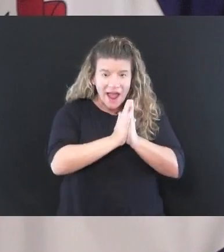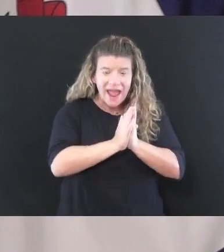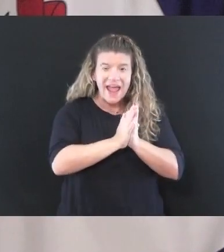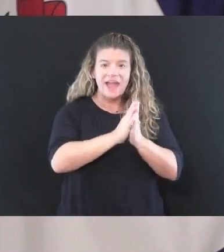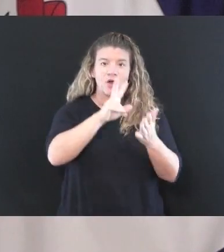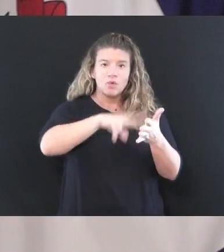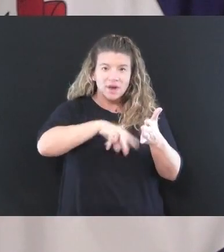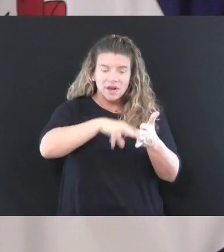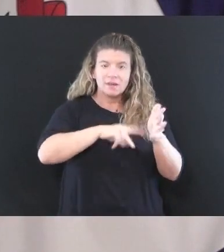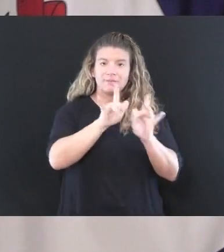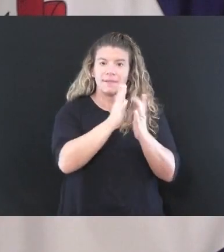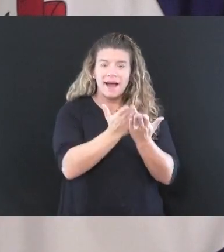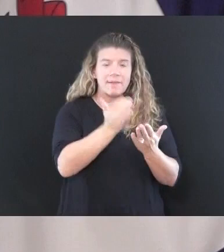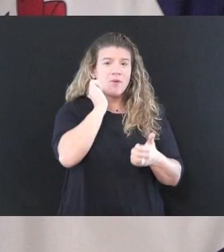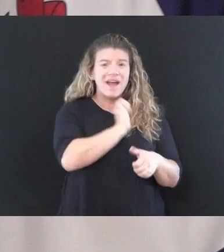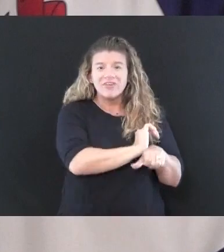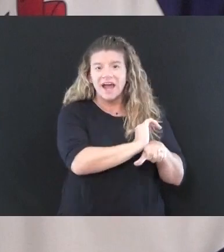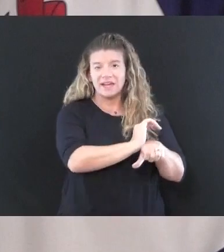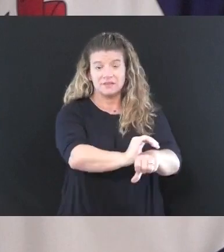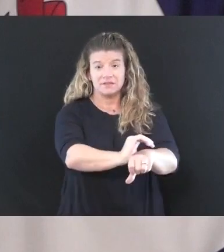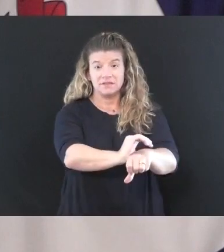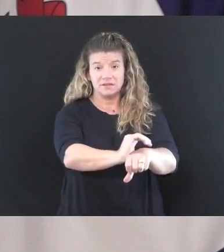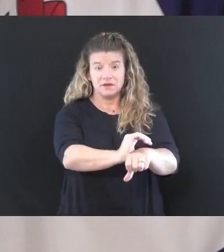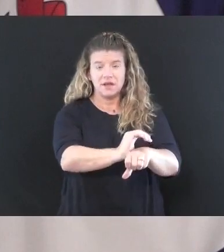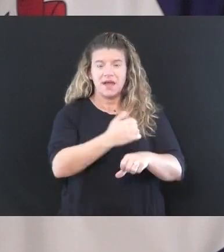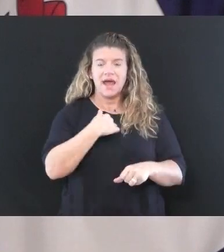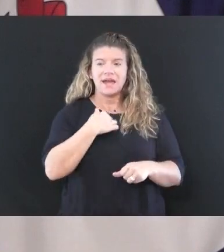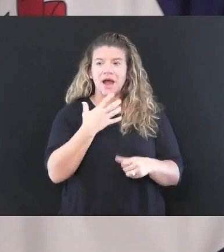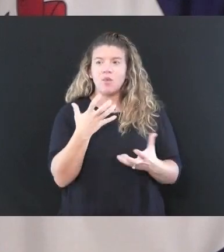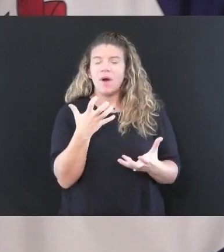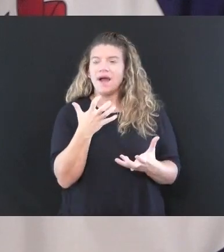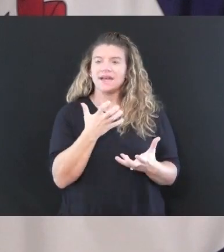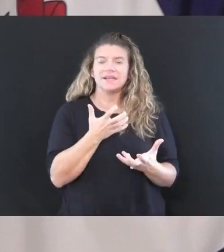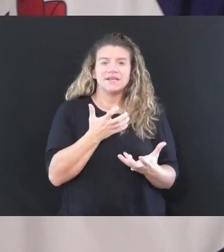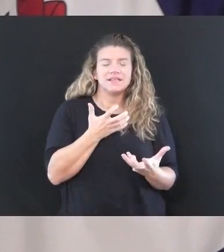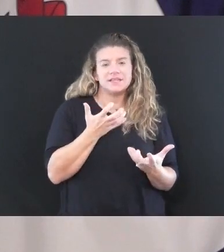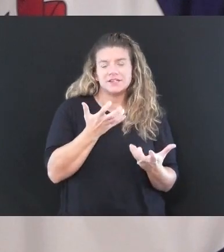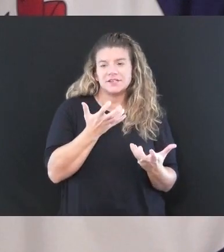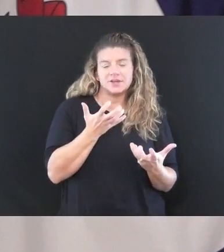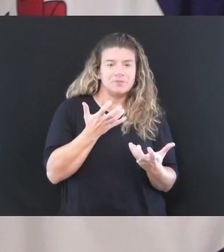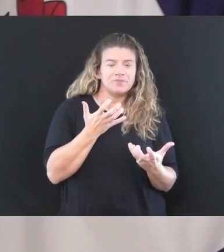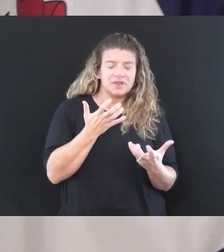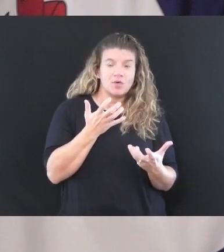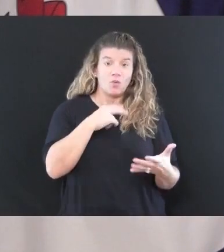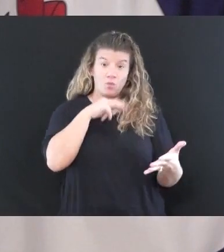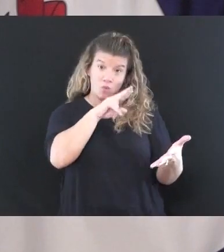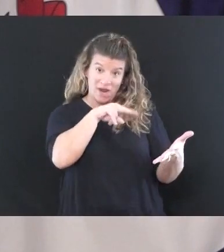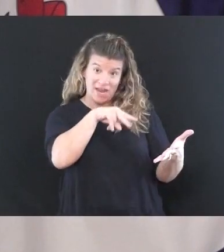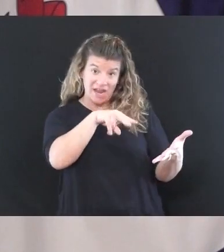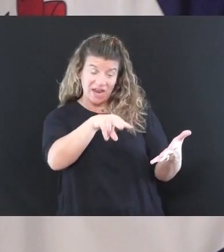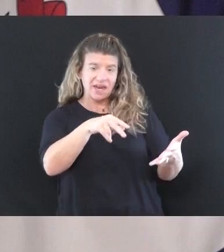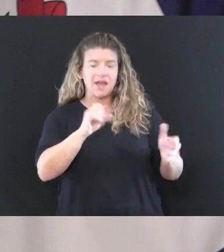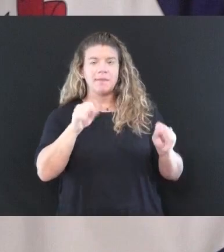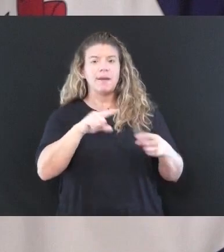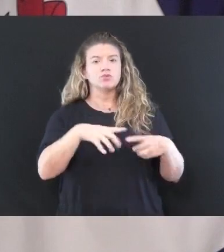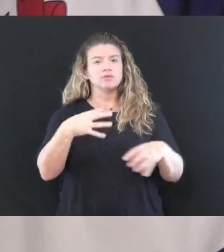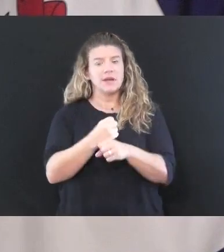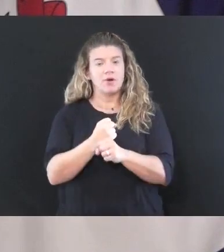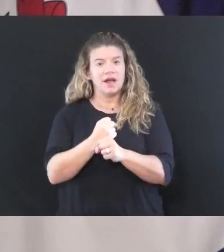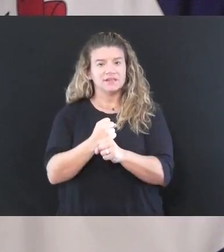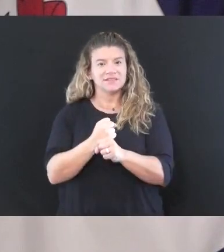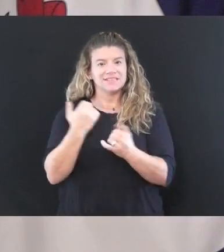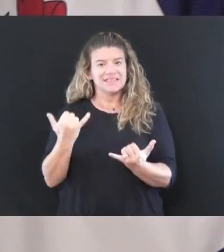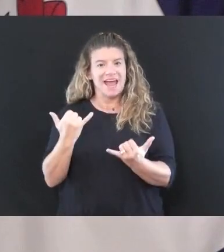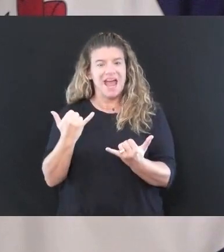and to summarize, the reading that I had last